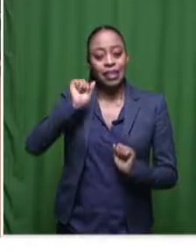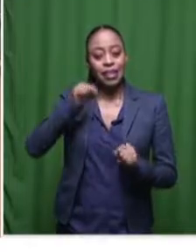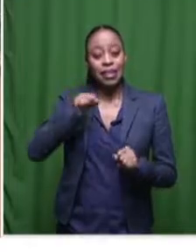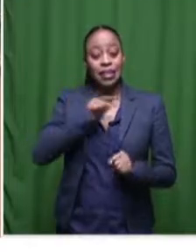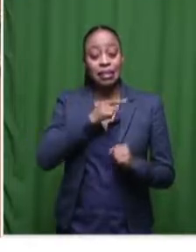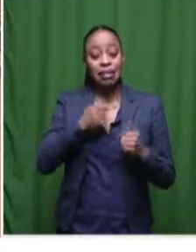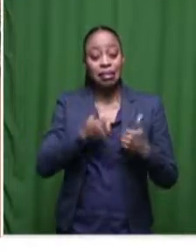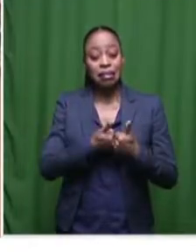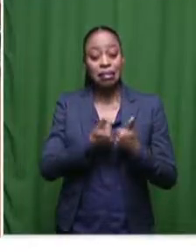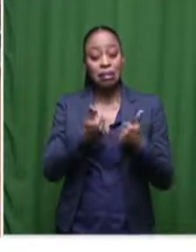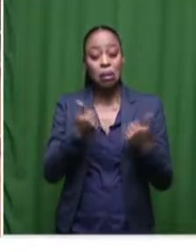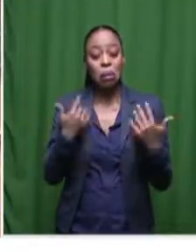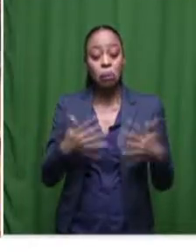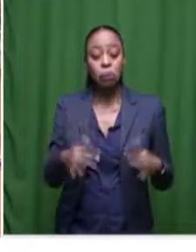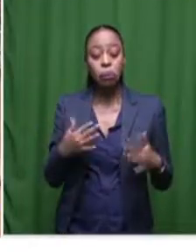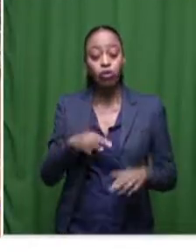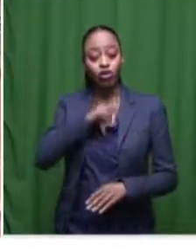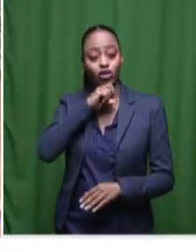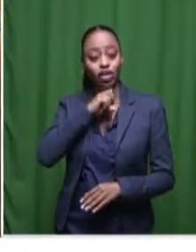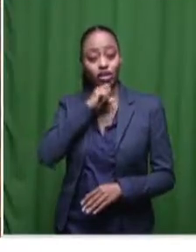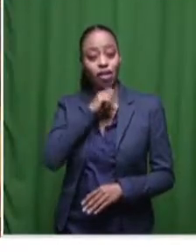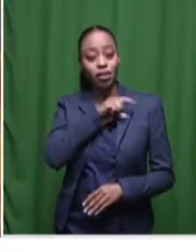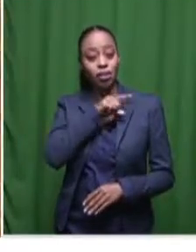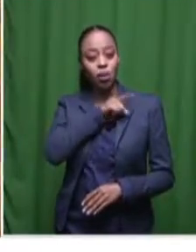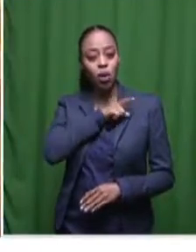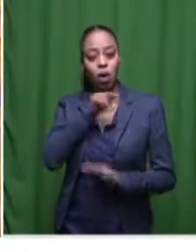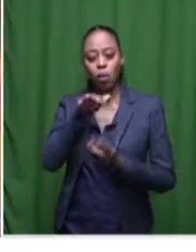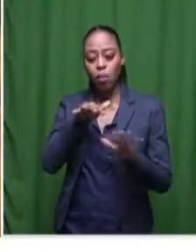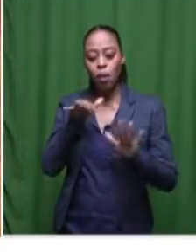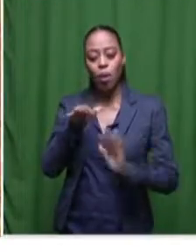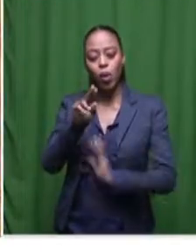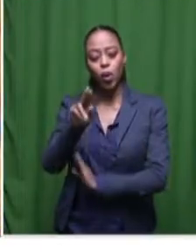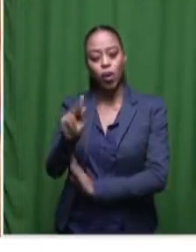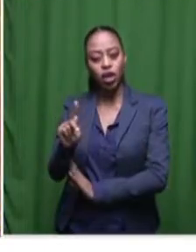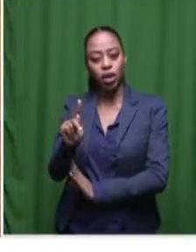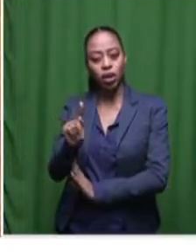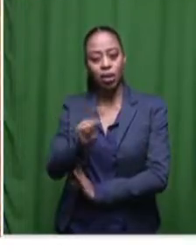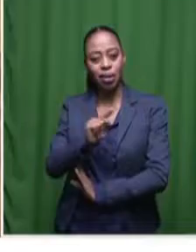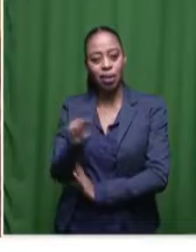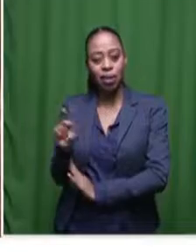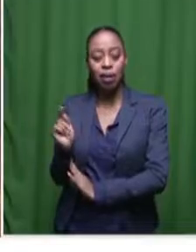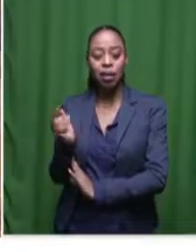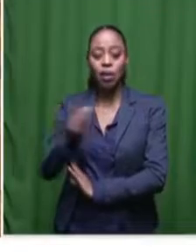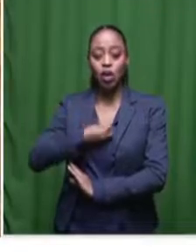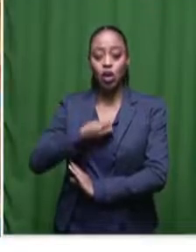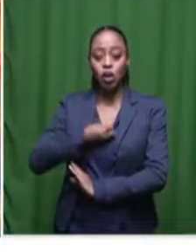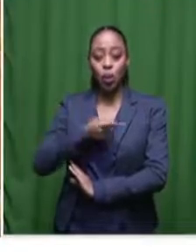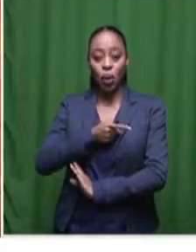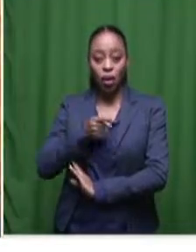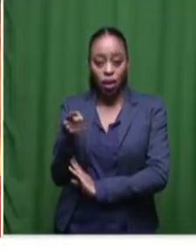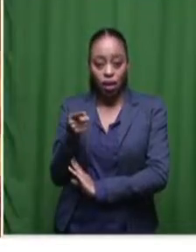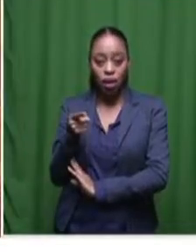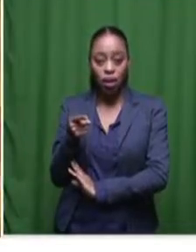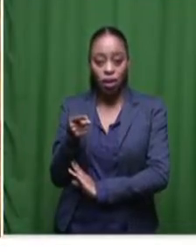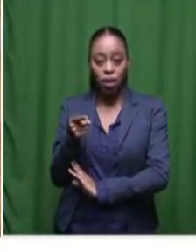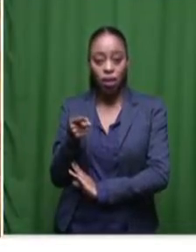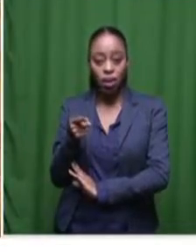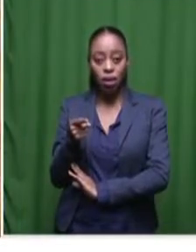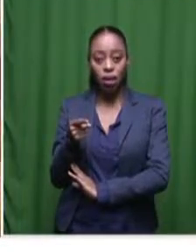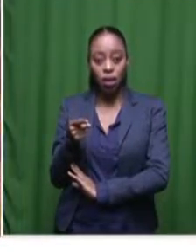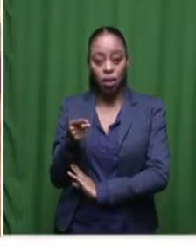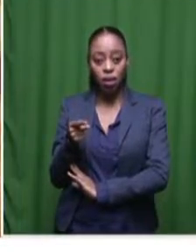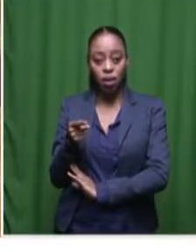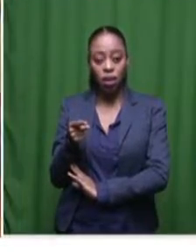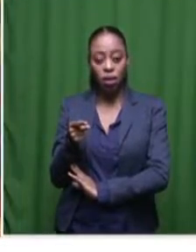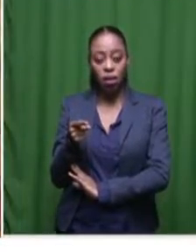big challenge for Charles, because people in the UK, generally speaking, it's the younger generation, the Generation